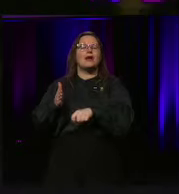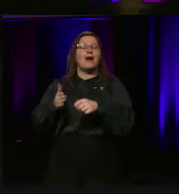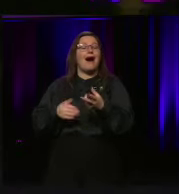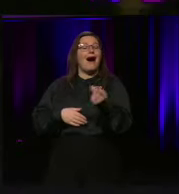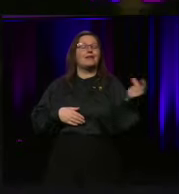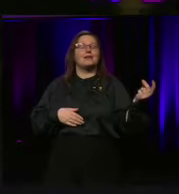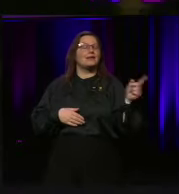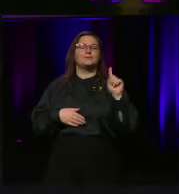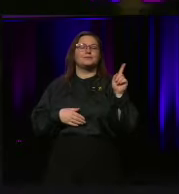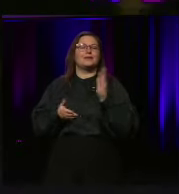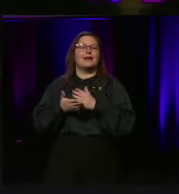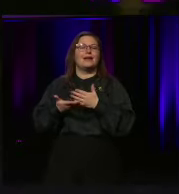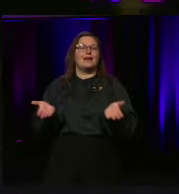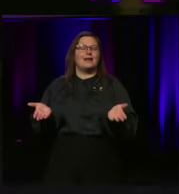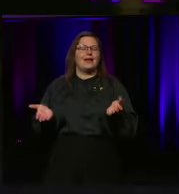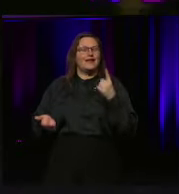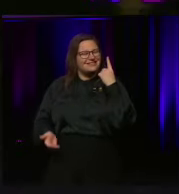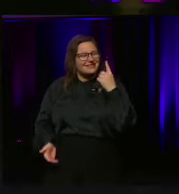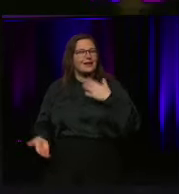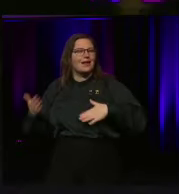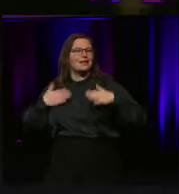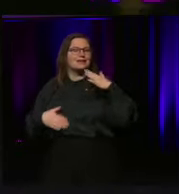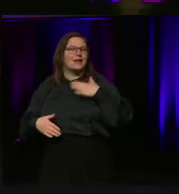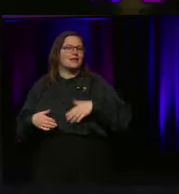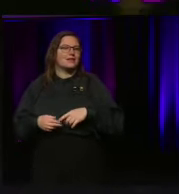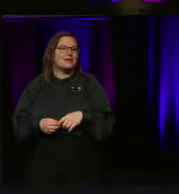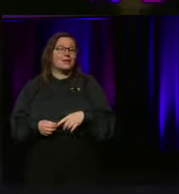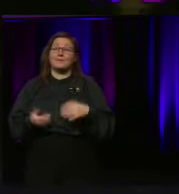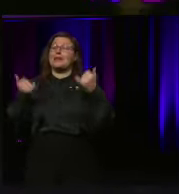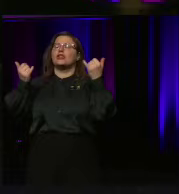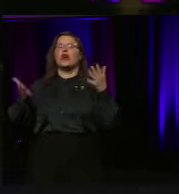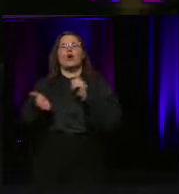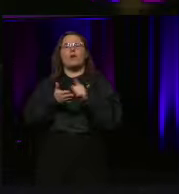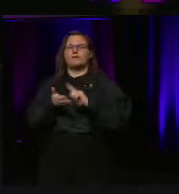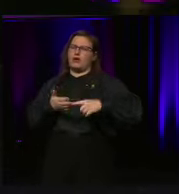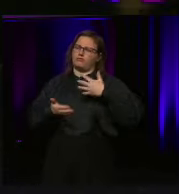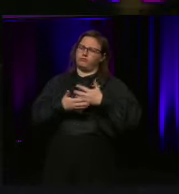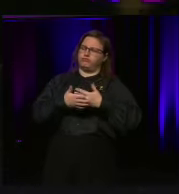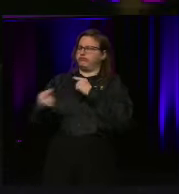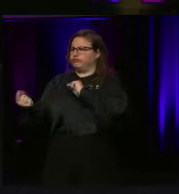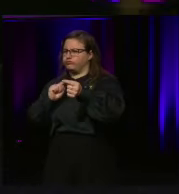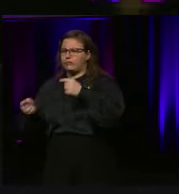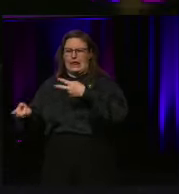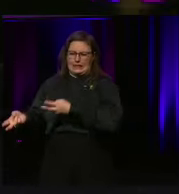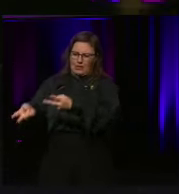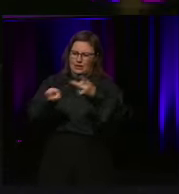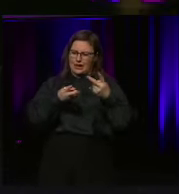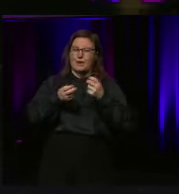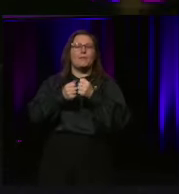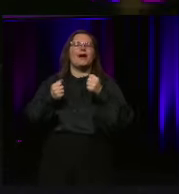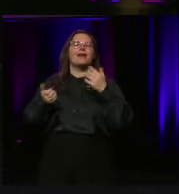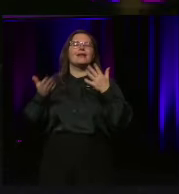And I think that is very interesting. Today we often discuss about democracy, but we stop